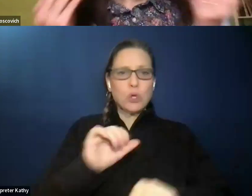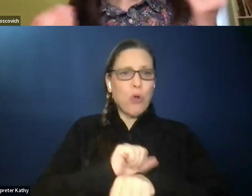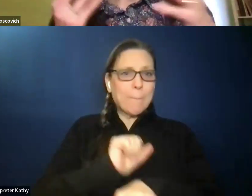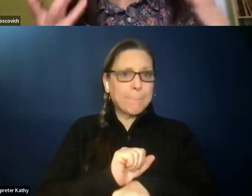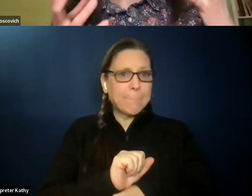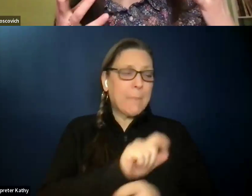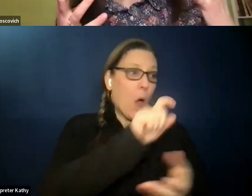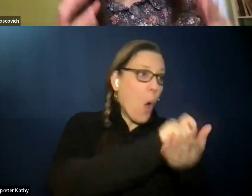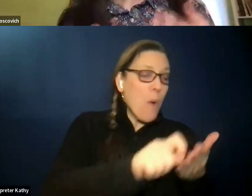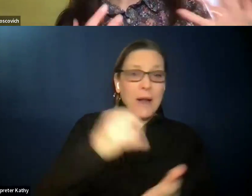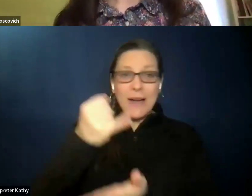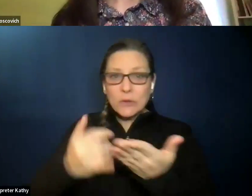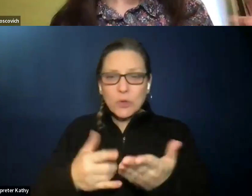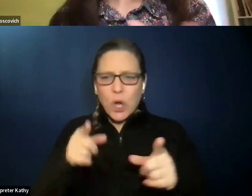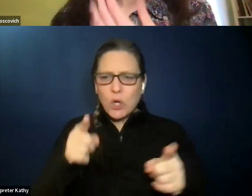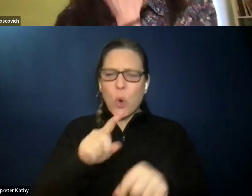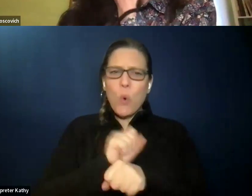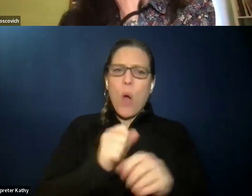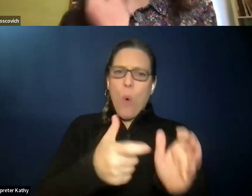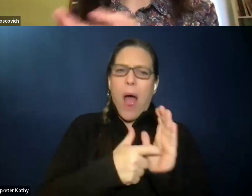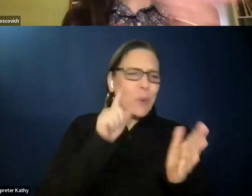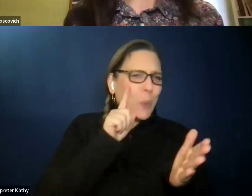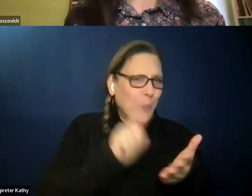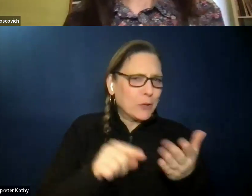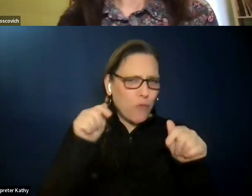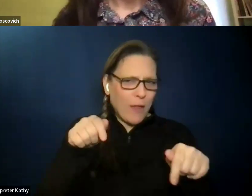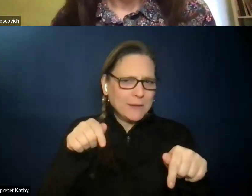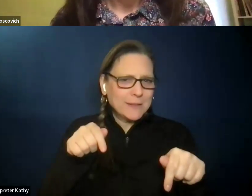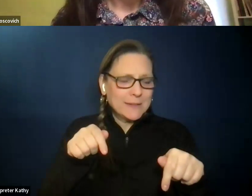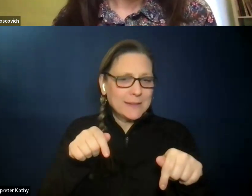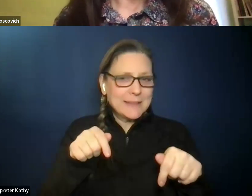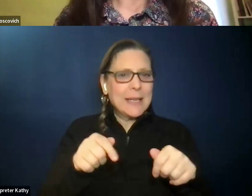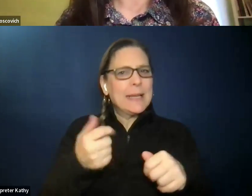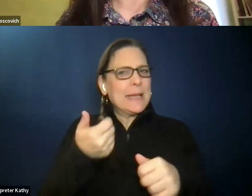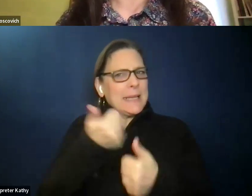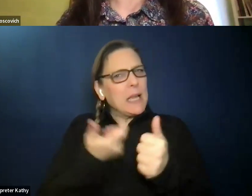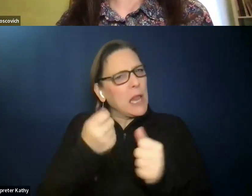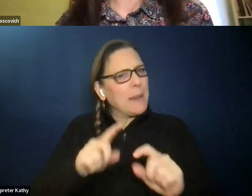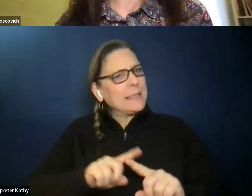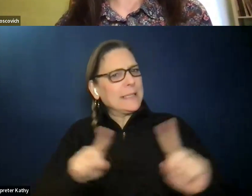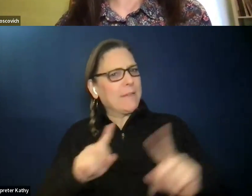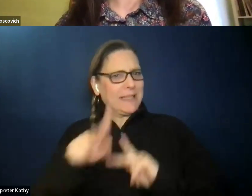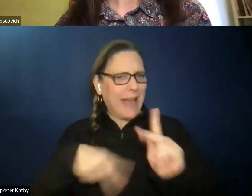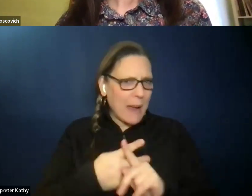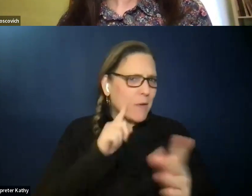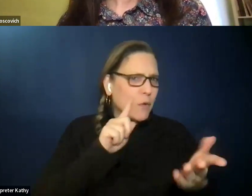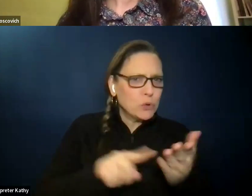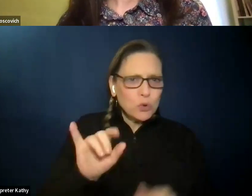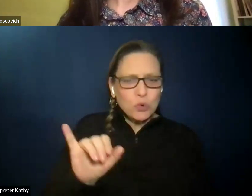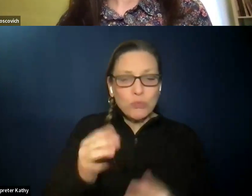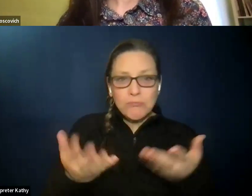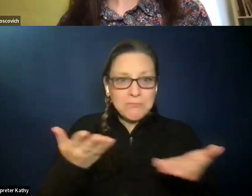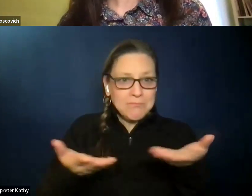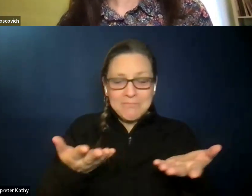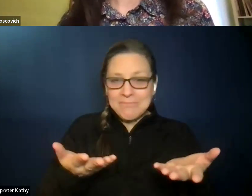as writer and illustrator requires research for this. And each one is kind of different, requires different kind of research.